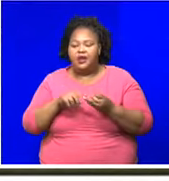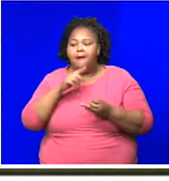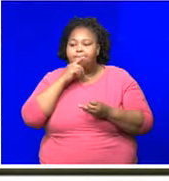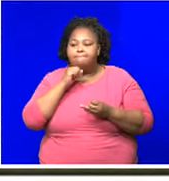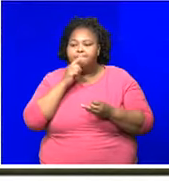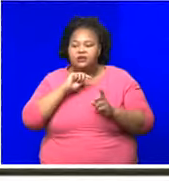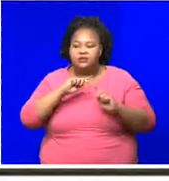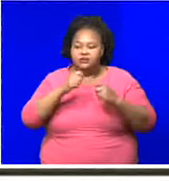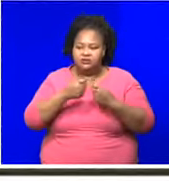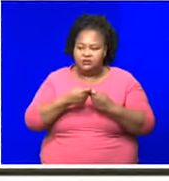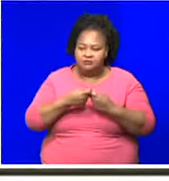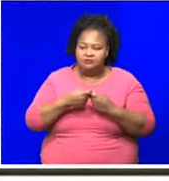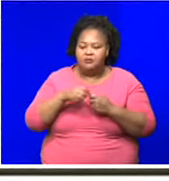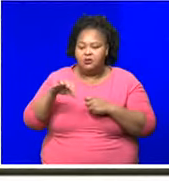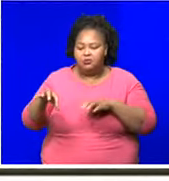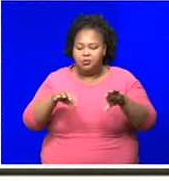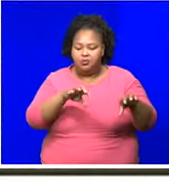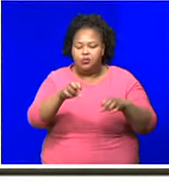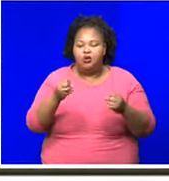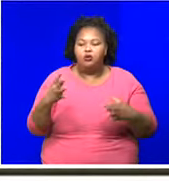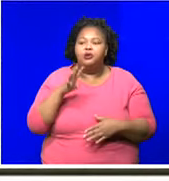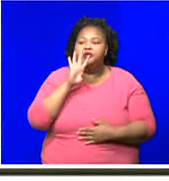And